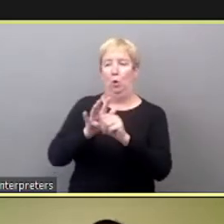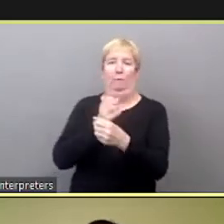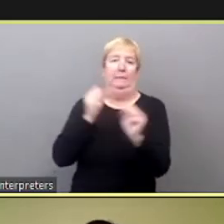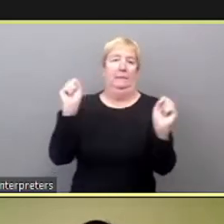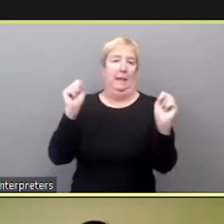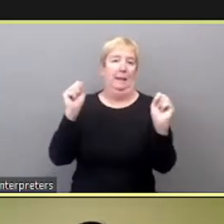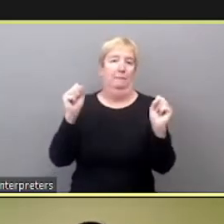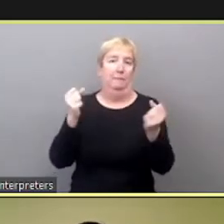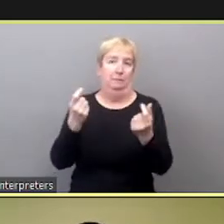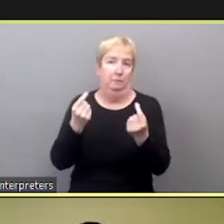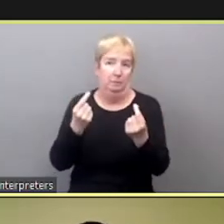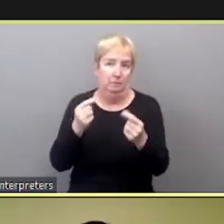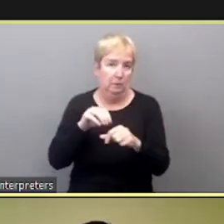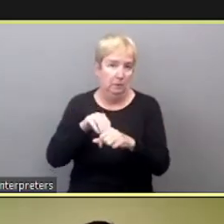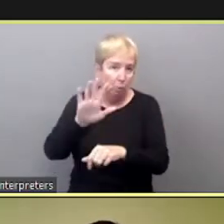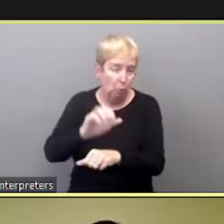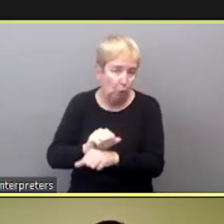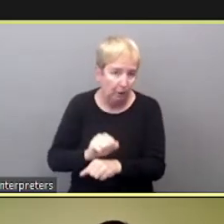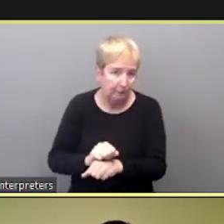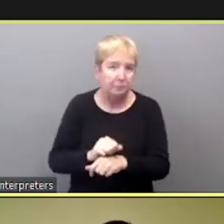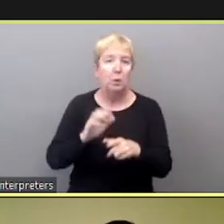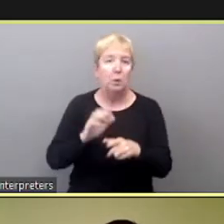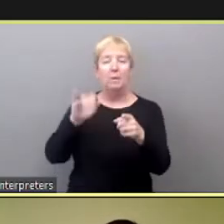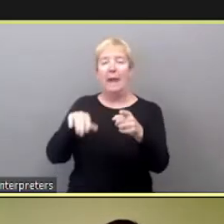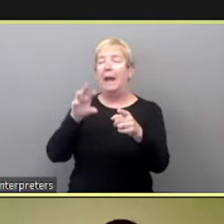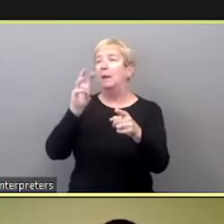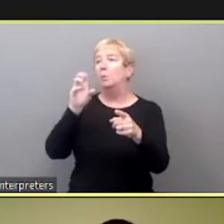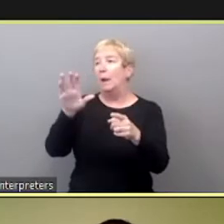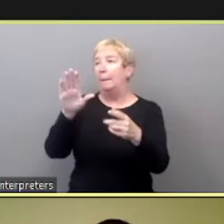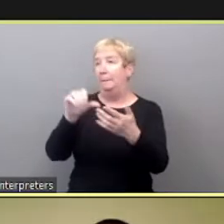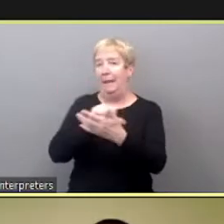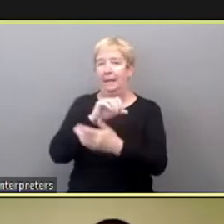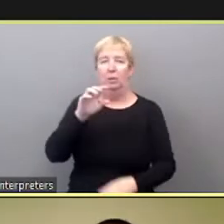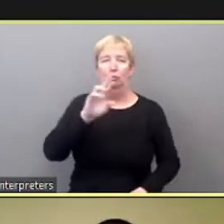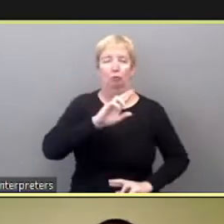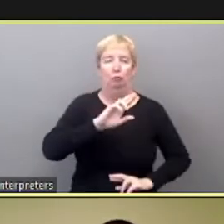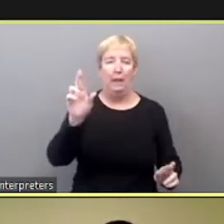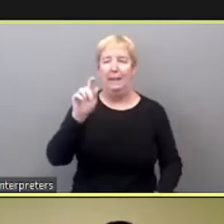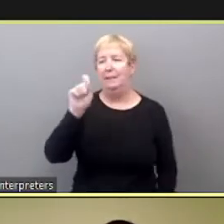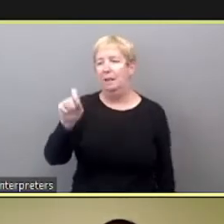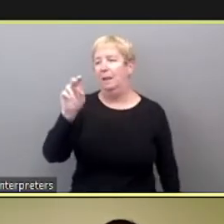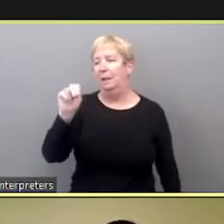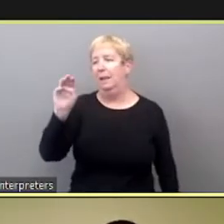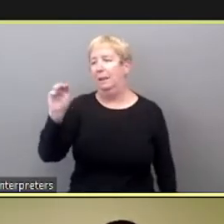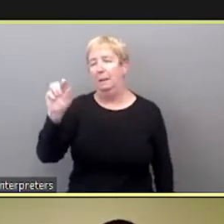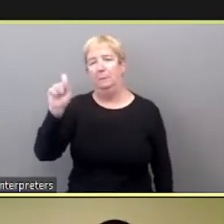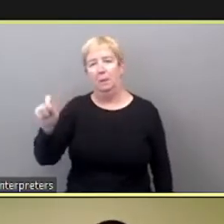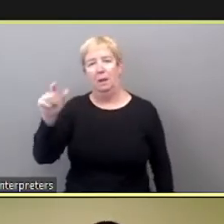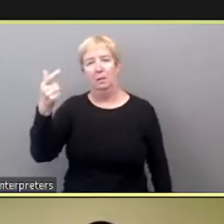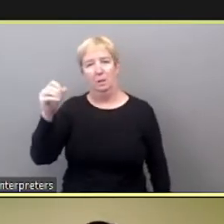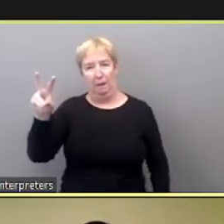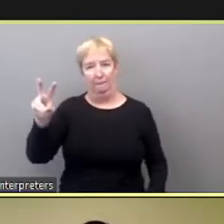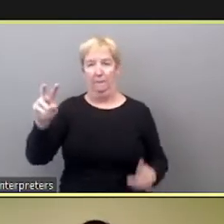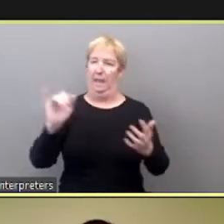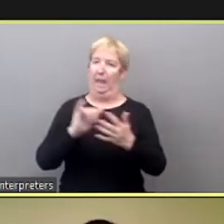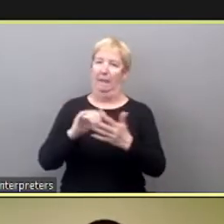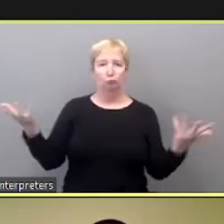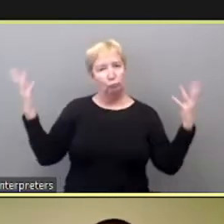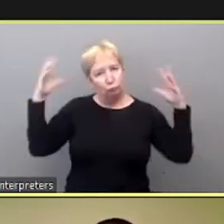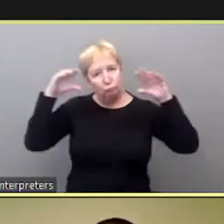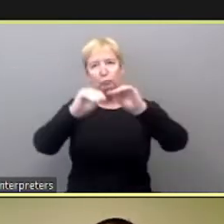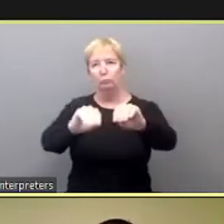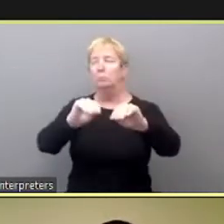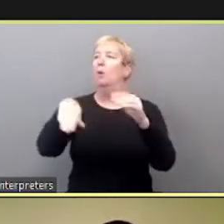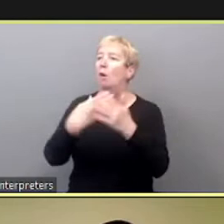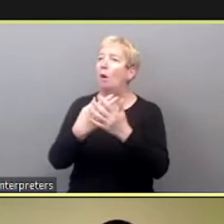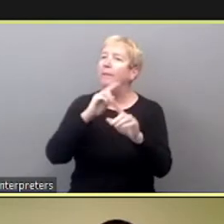that. And from that came the website ready.nm.gov, which really centralizes, right, the job search